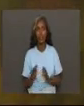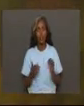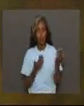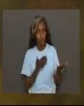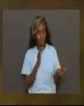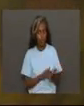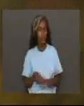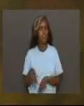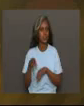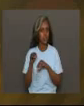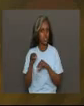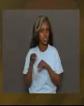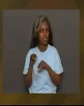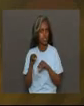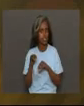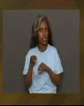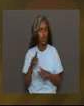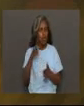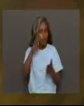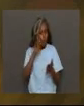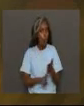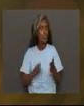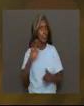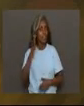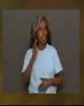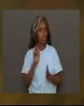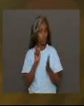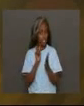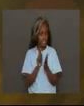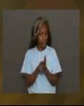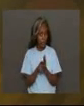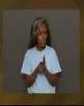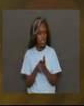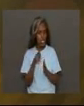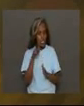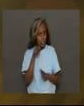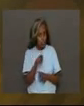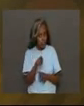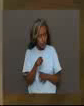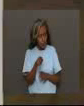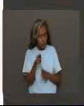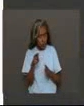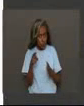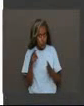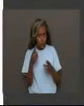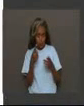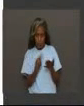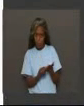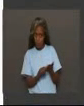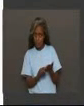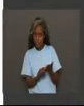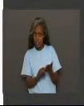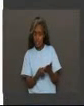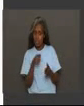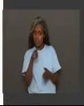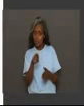Welcome back, students. What kind of examples did you come up with? You may